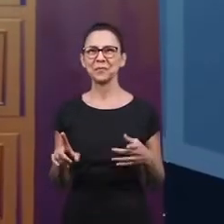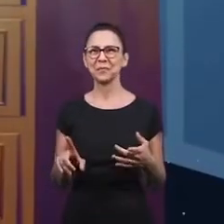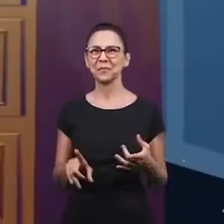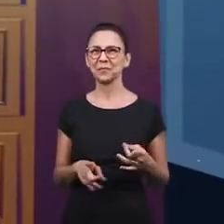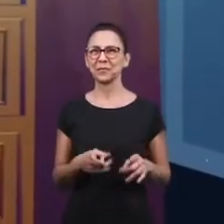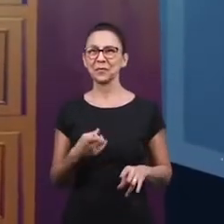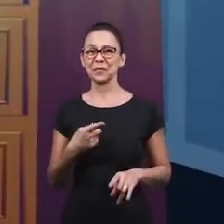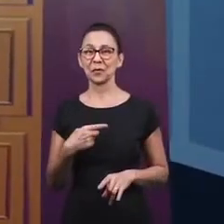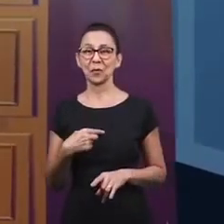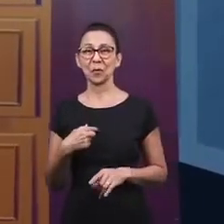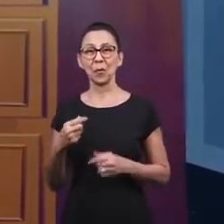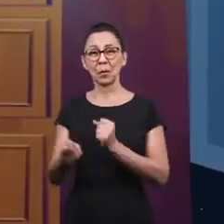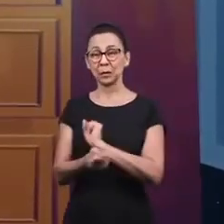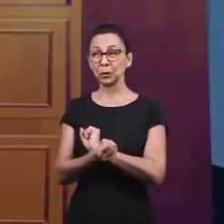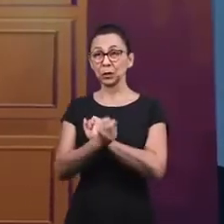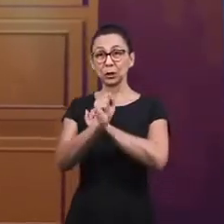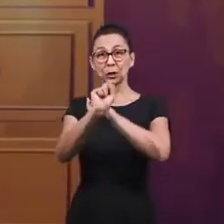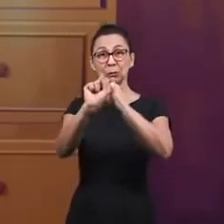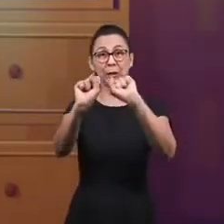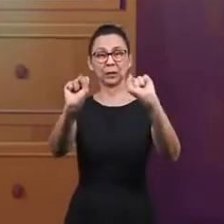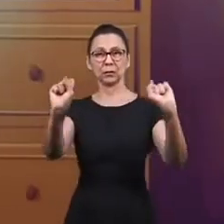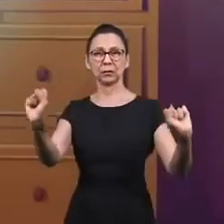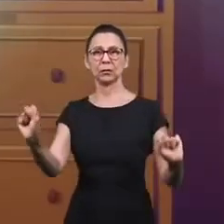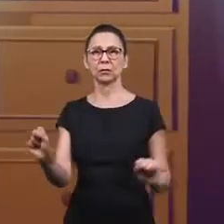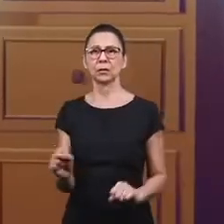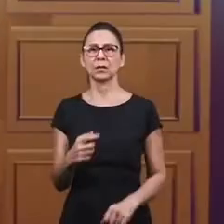And he is my Redeemer.